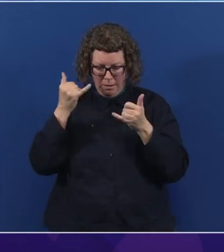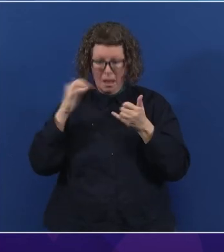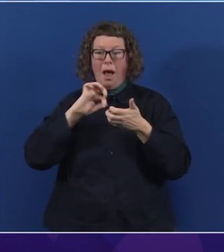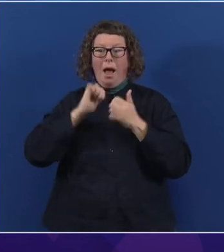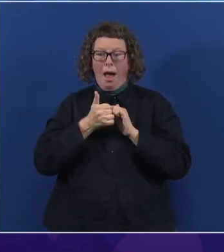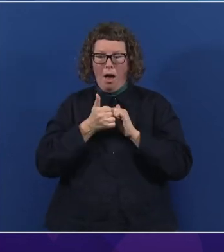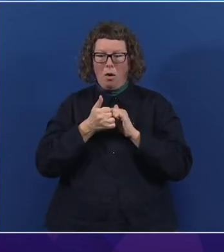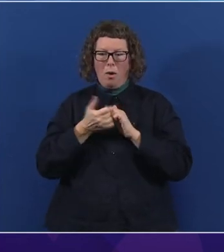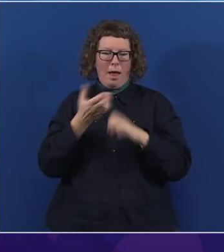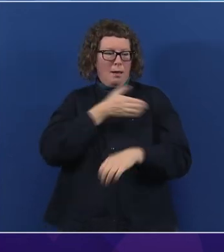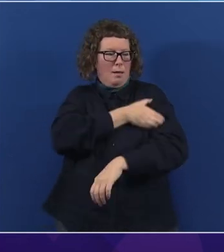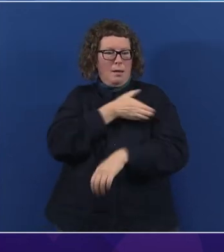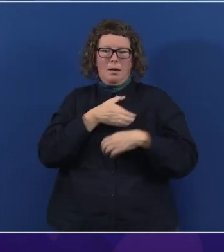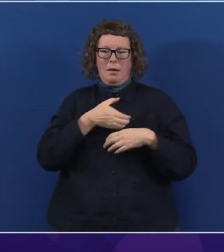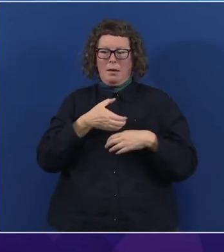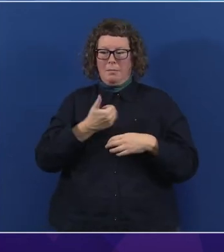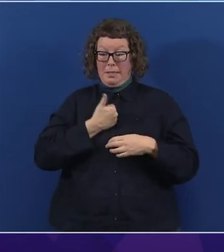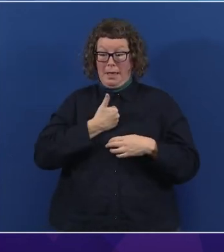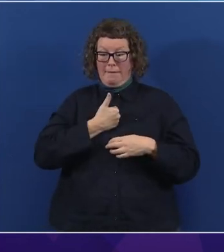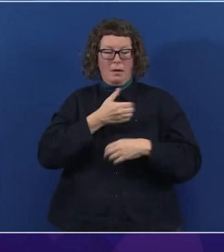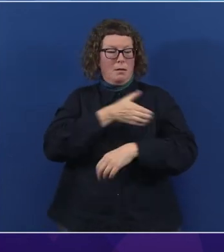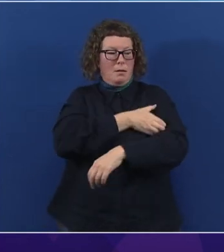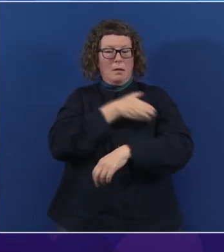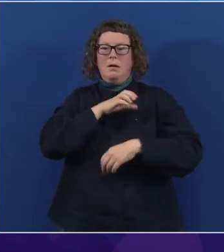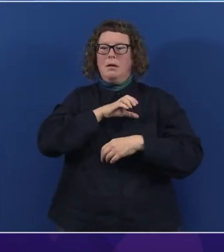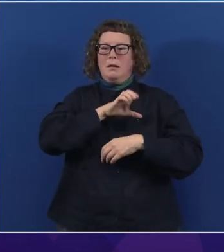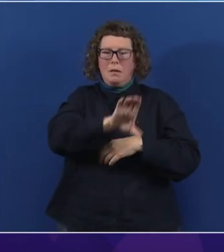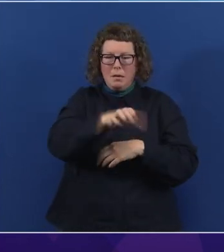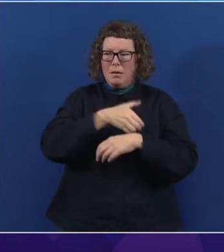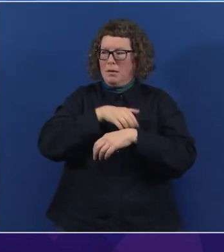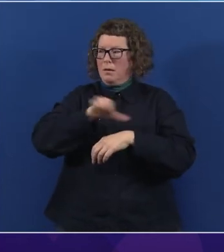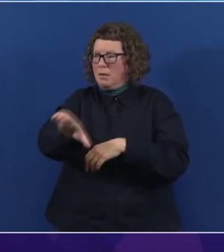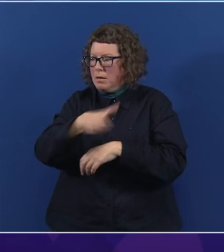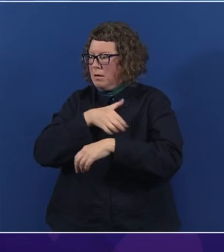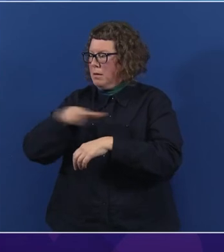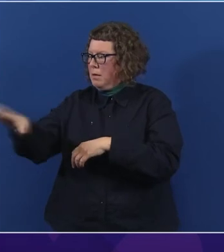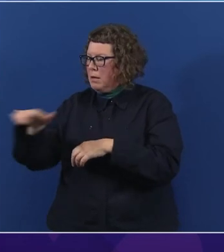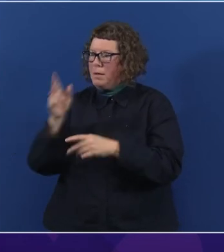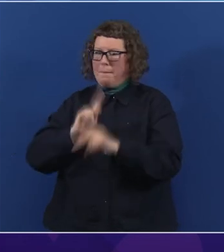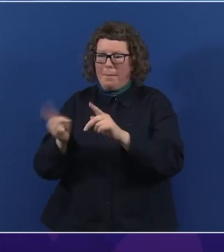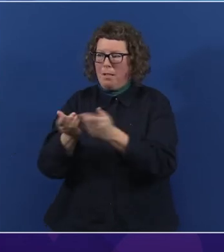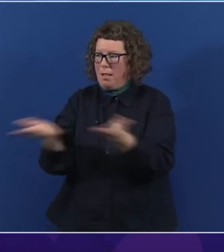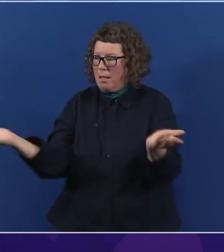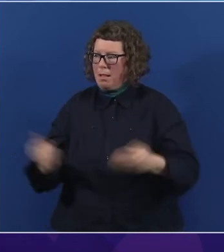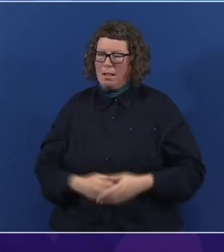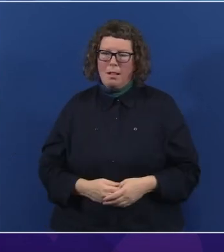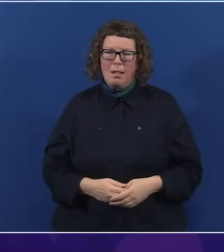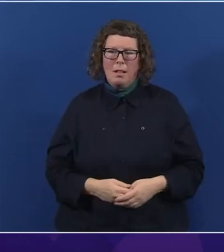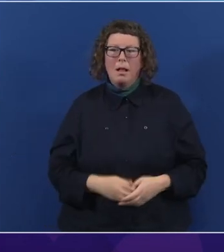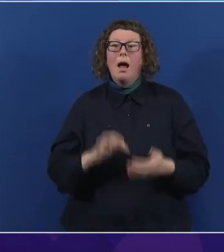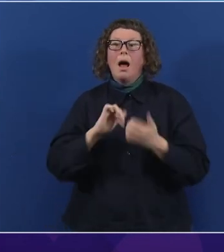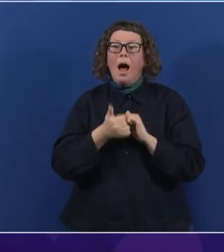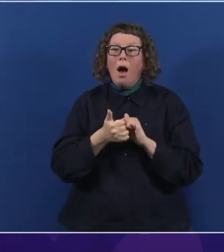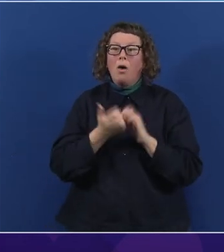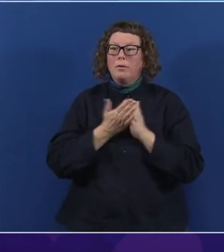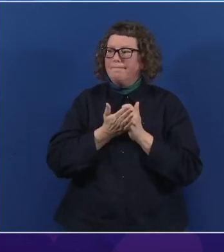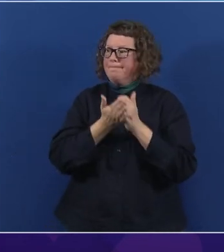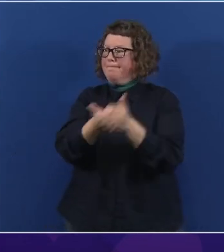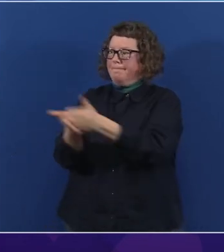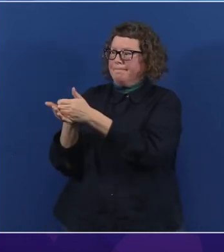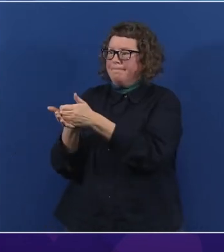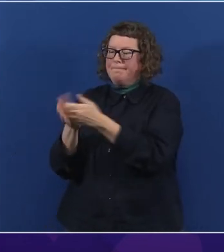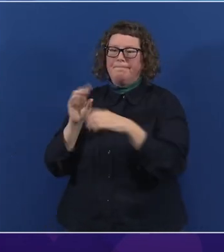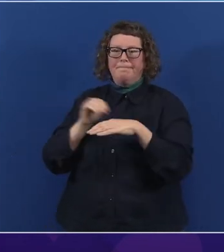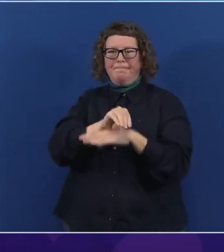and empower not only yourself, but the people around you? How can you make a